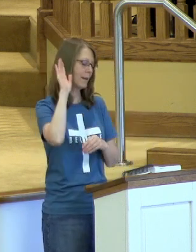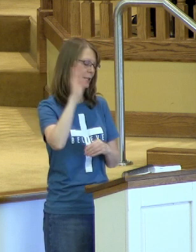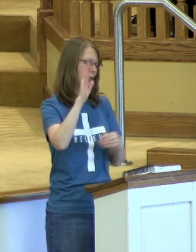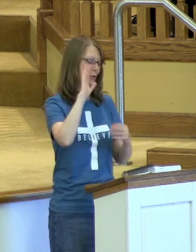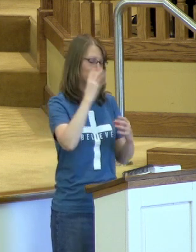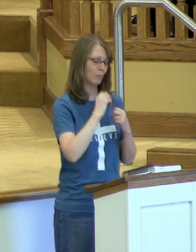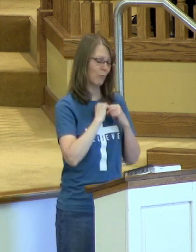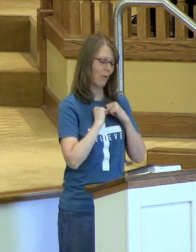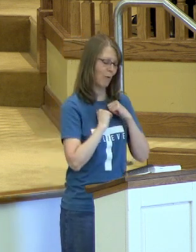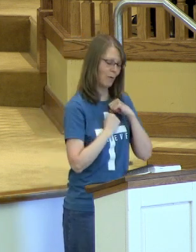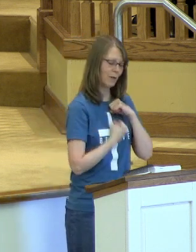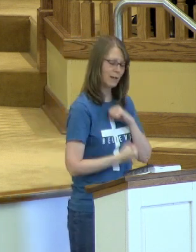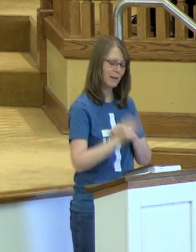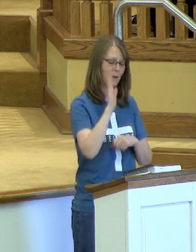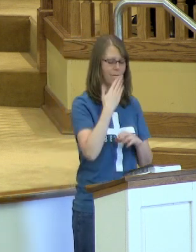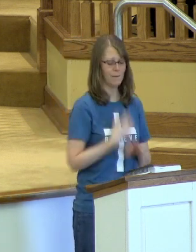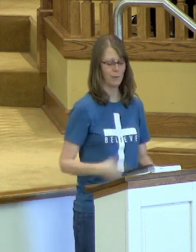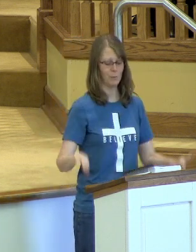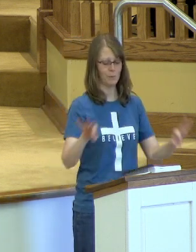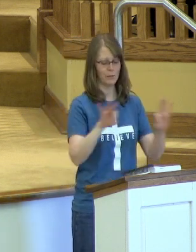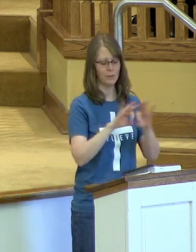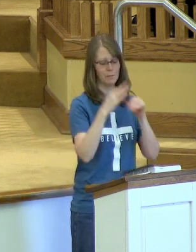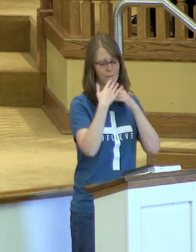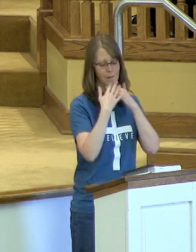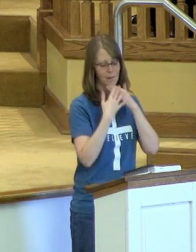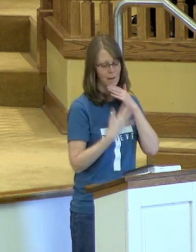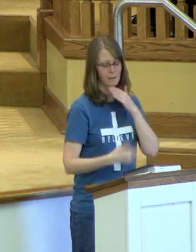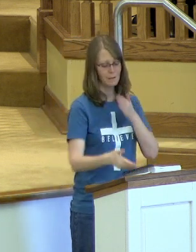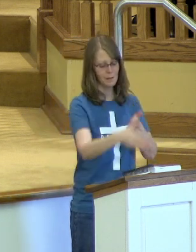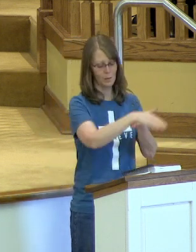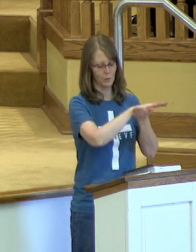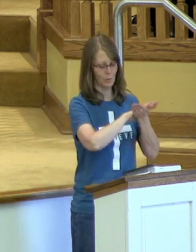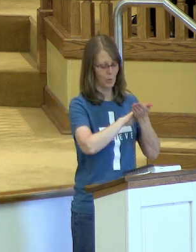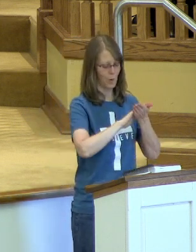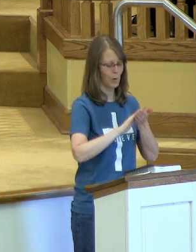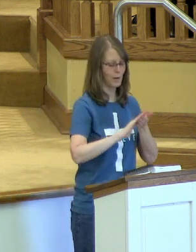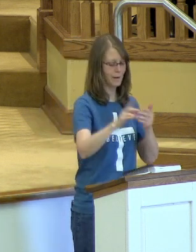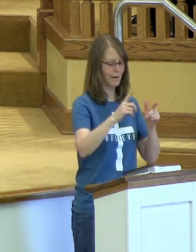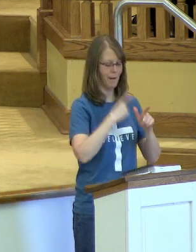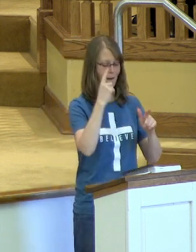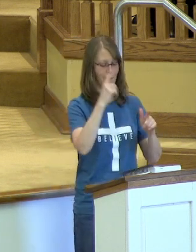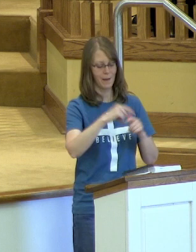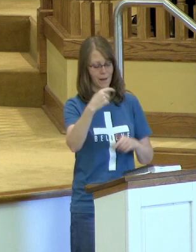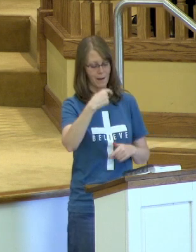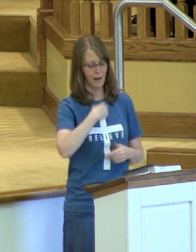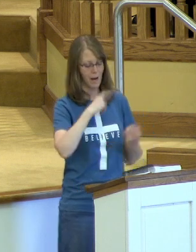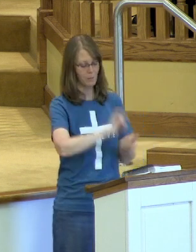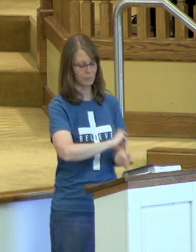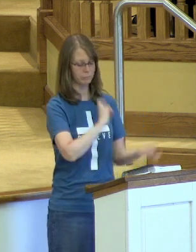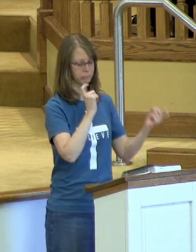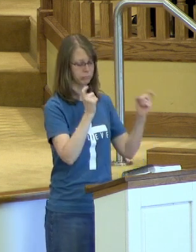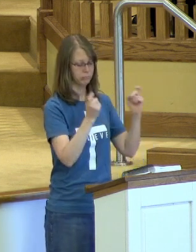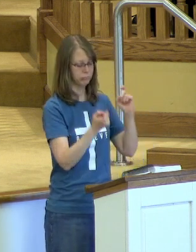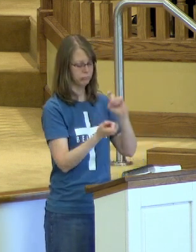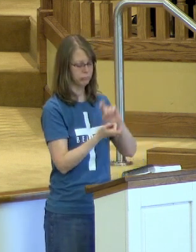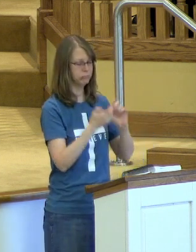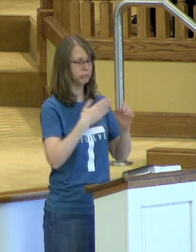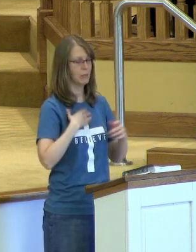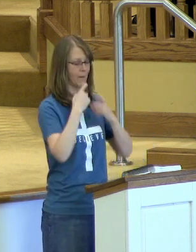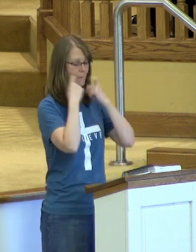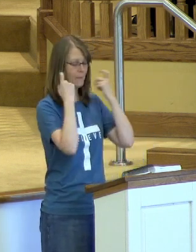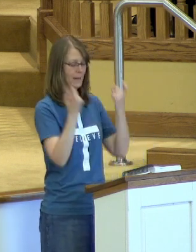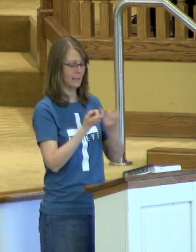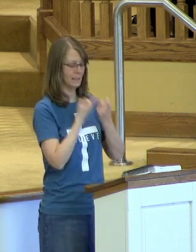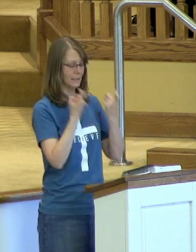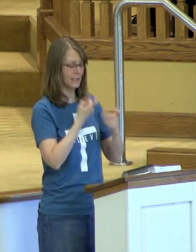about His groaning, of His precious blood's atoning. Then I repented